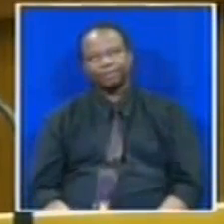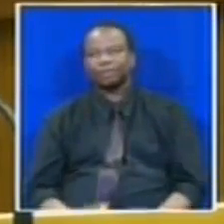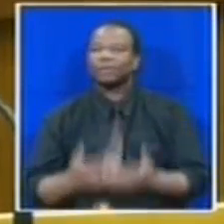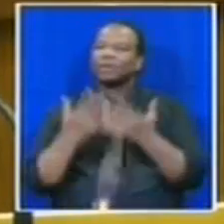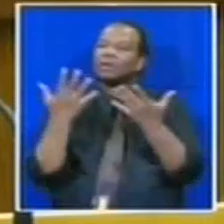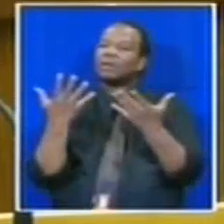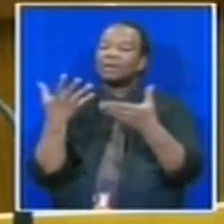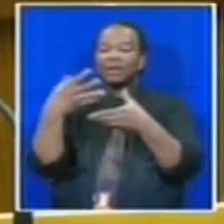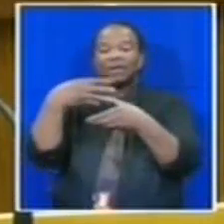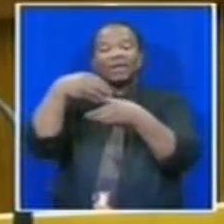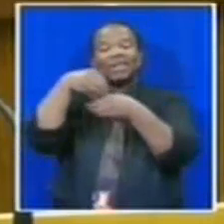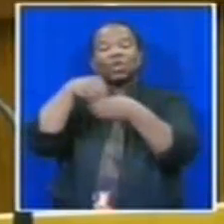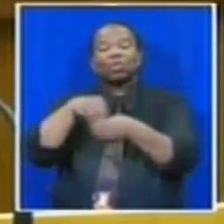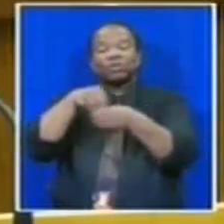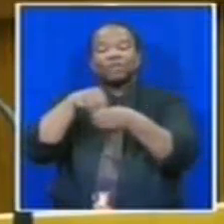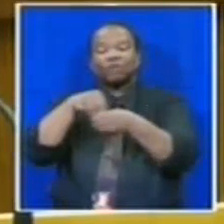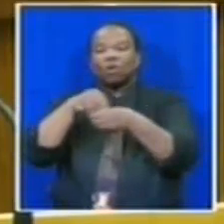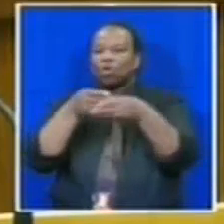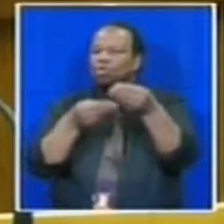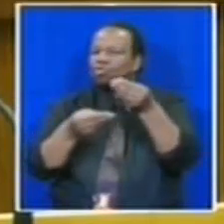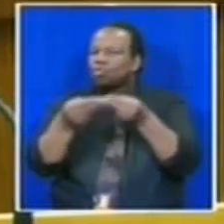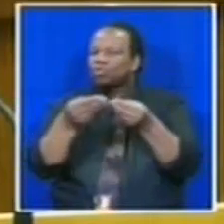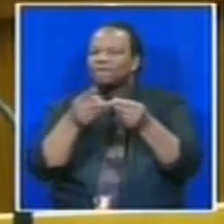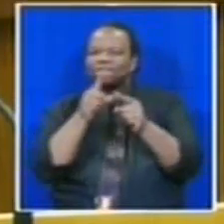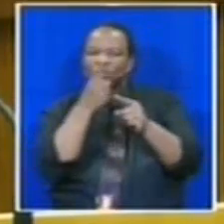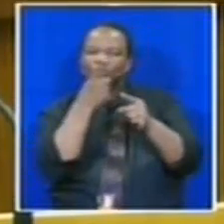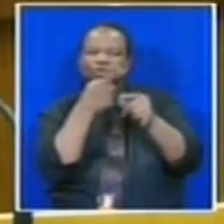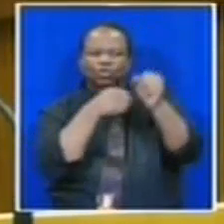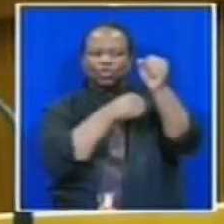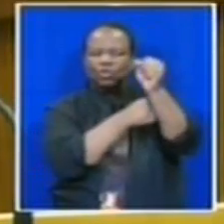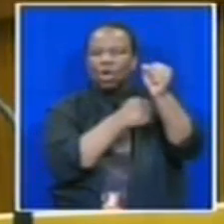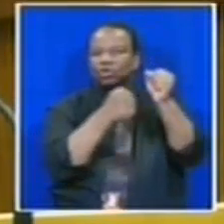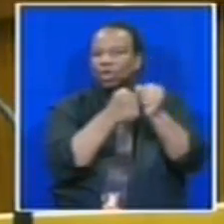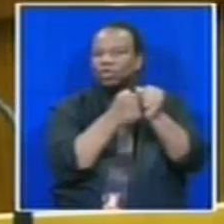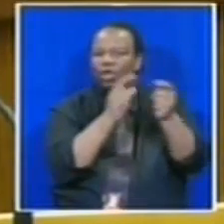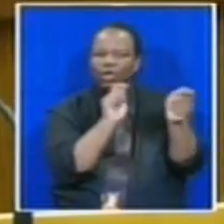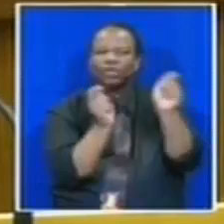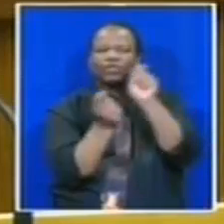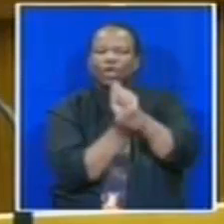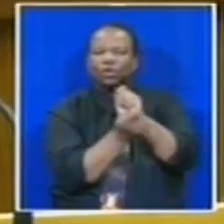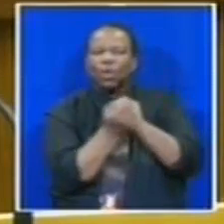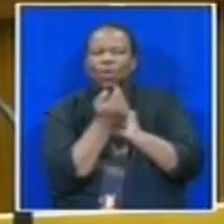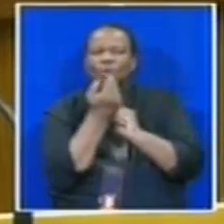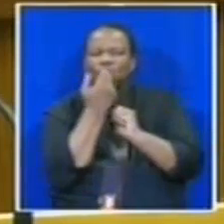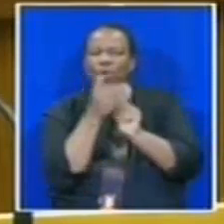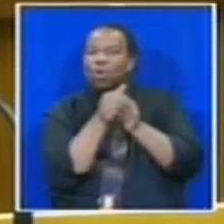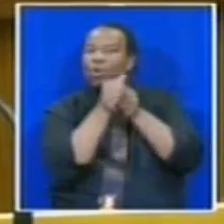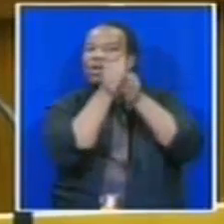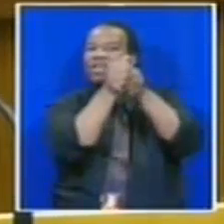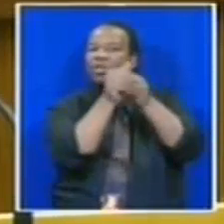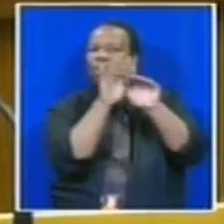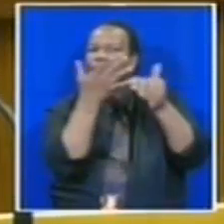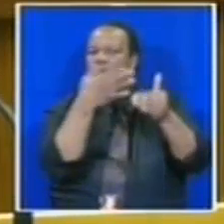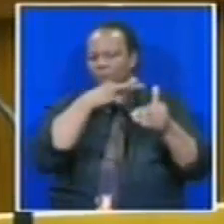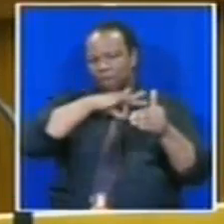Inclusive growth depends on how these structures are changed and who leads them and who gains from them. It depends on laws